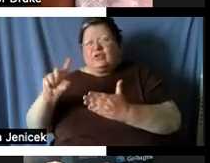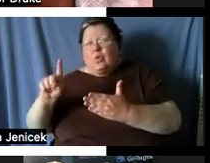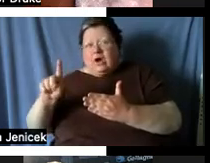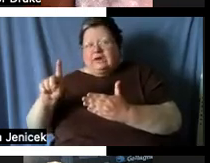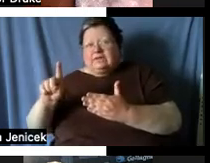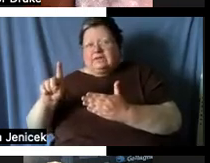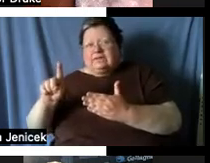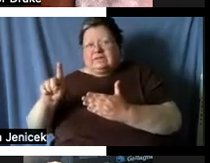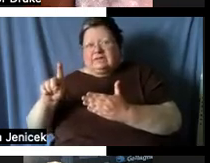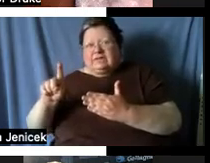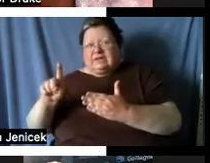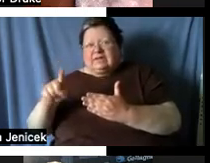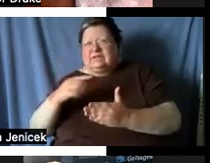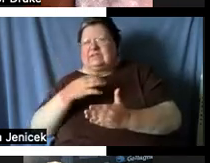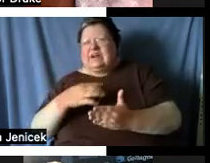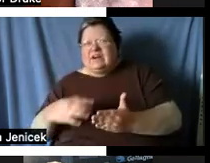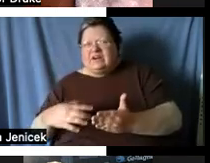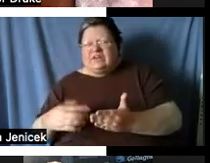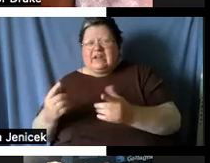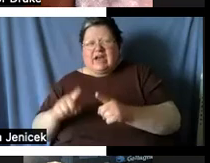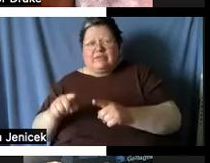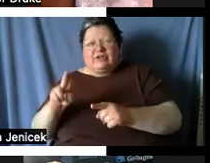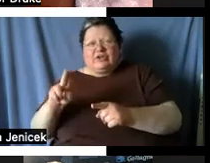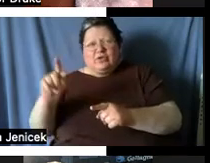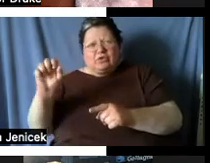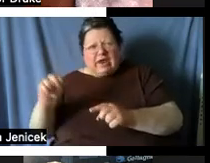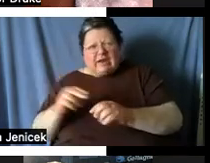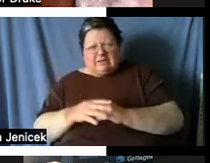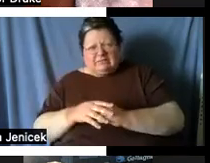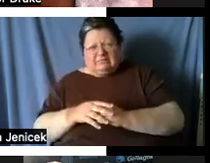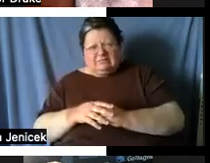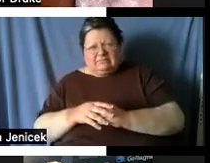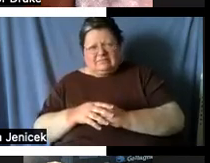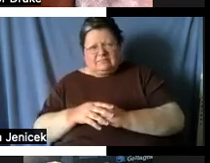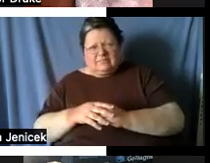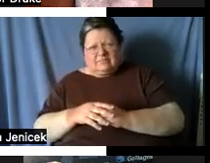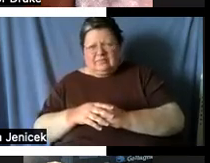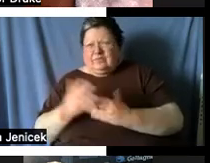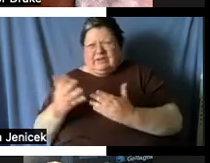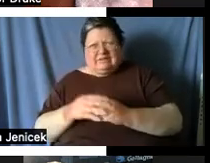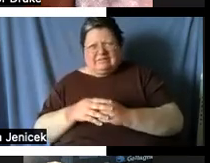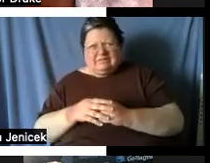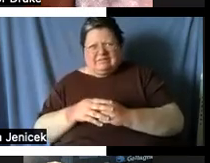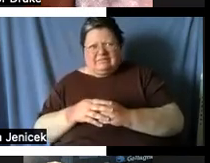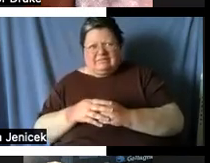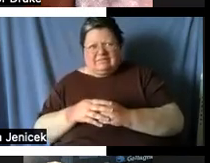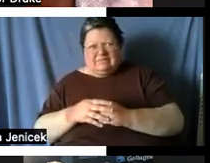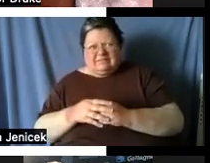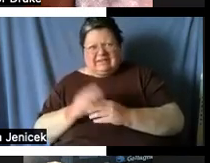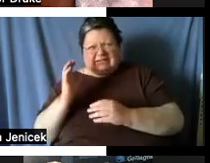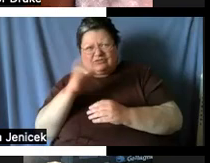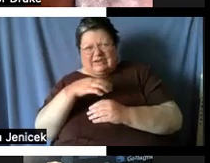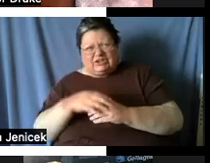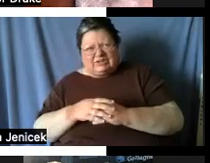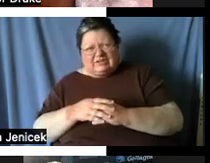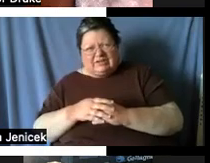there was famine in Ukraine. What? That seems really strange. How